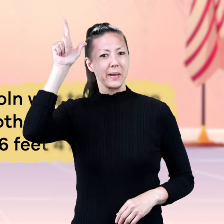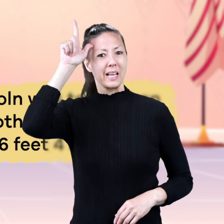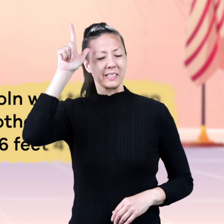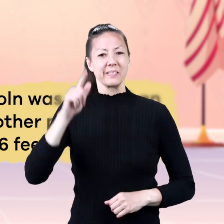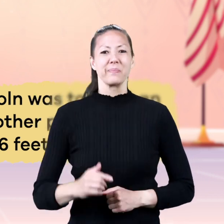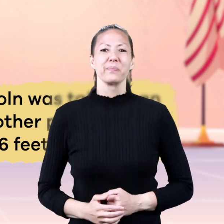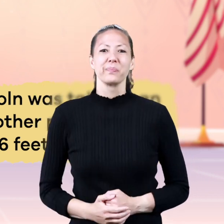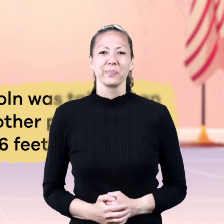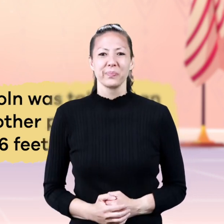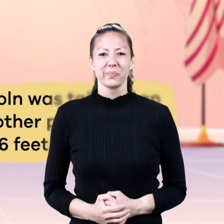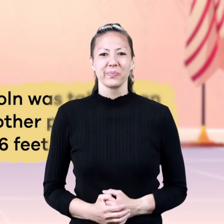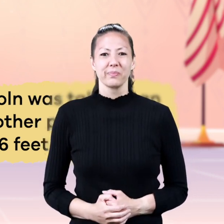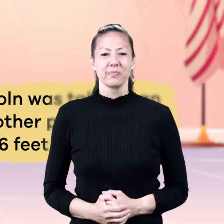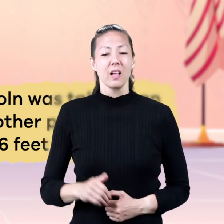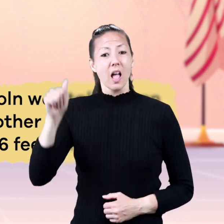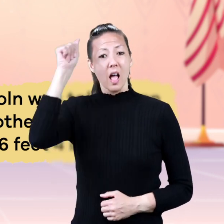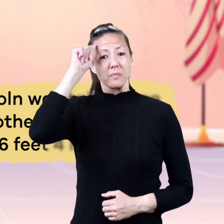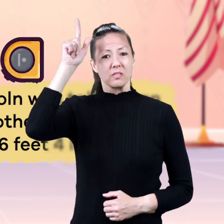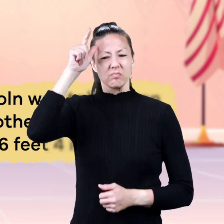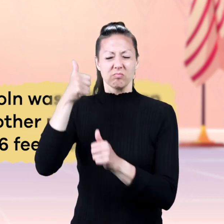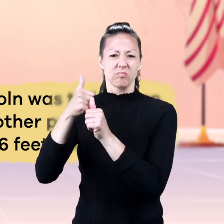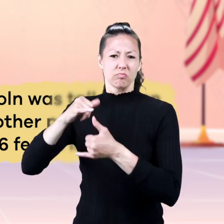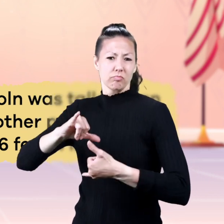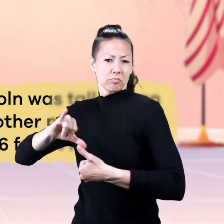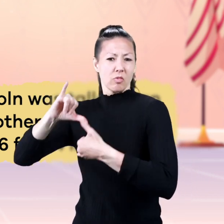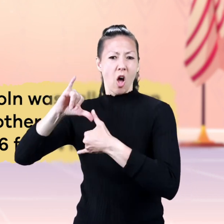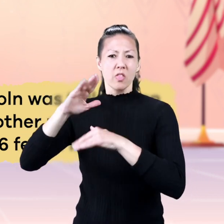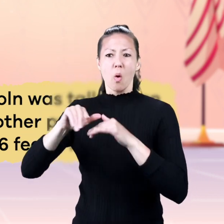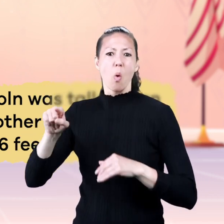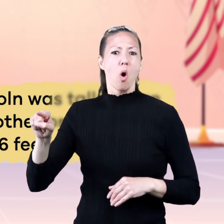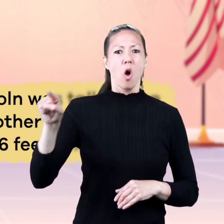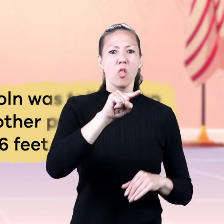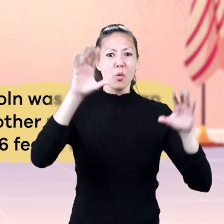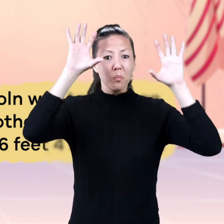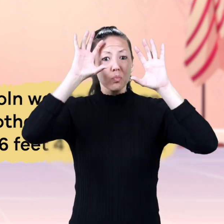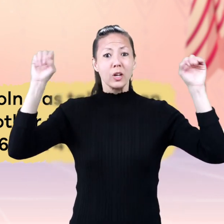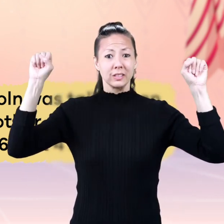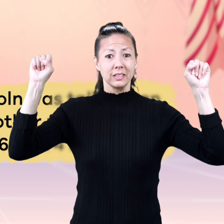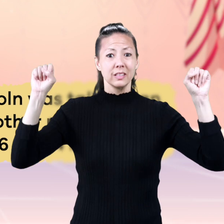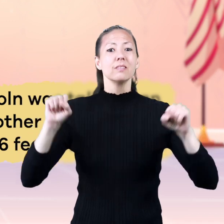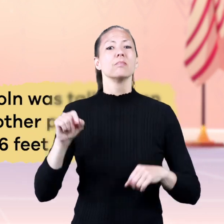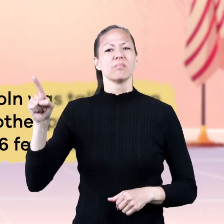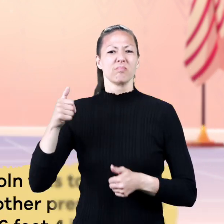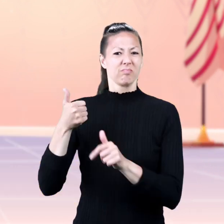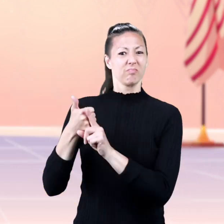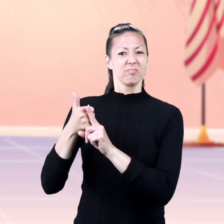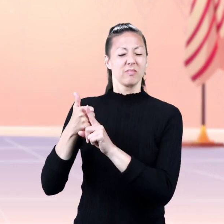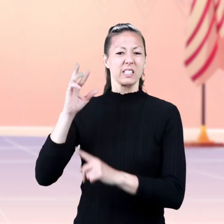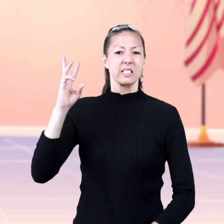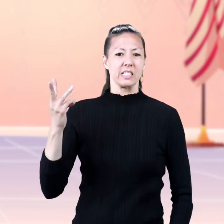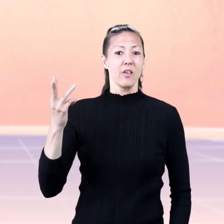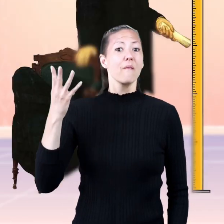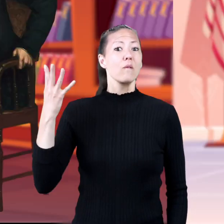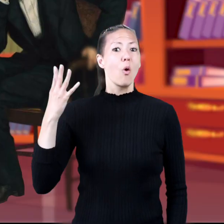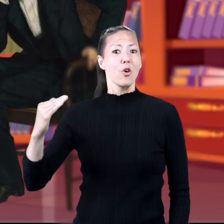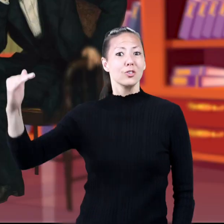Lincoln was taller than any other president. He was 6 feet 4 inches tall.